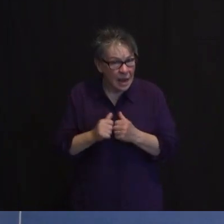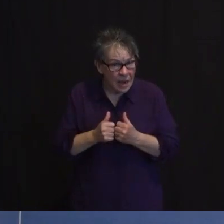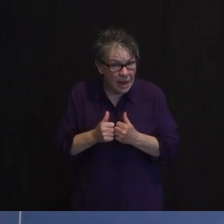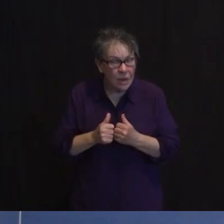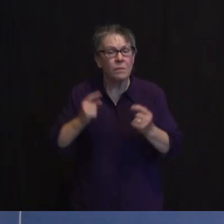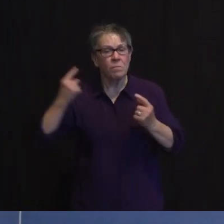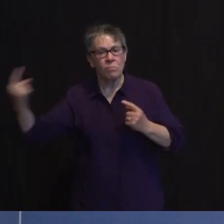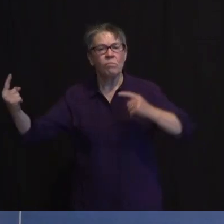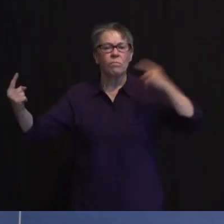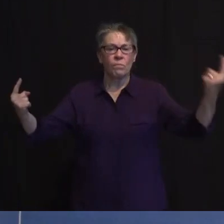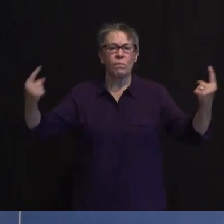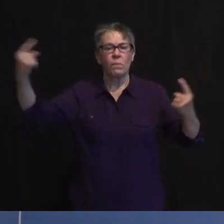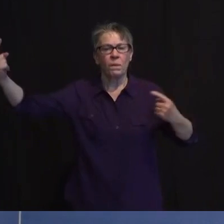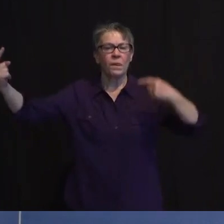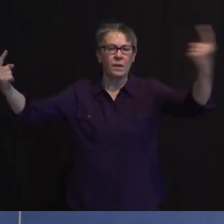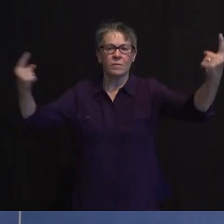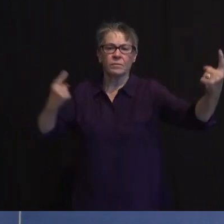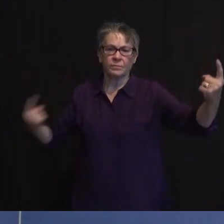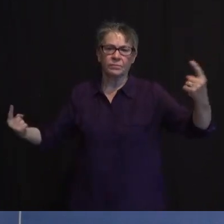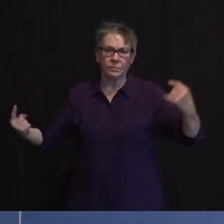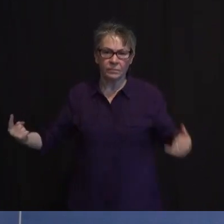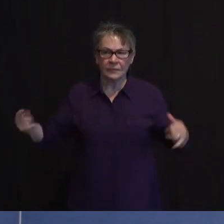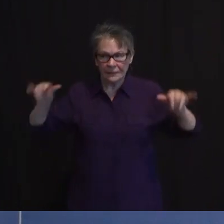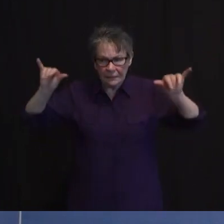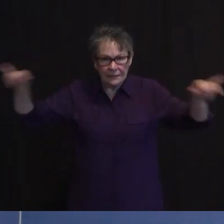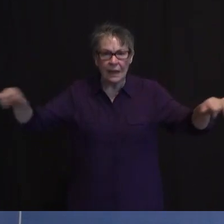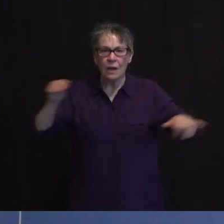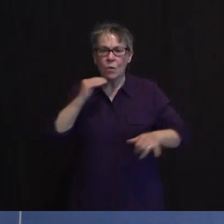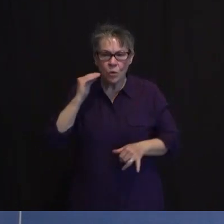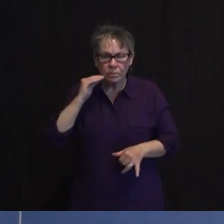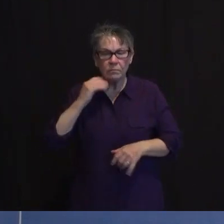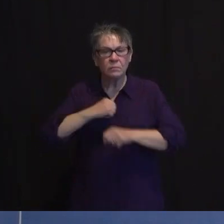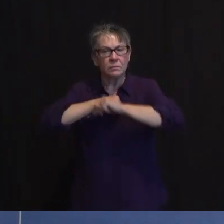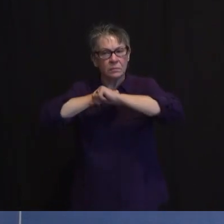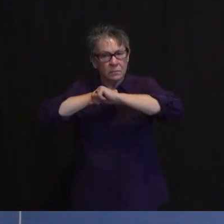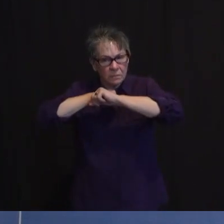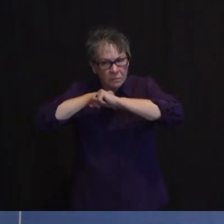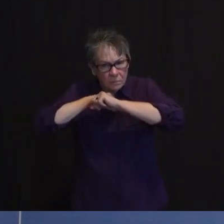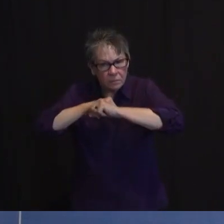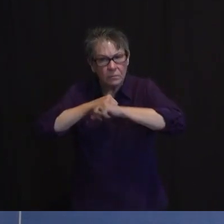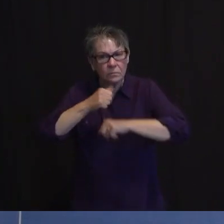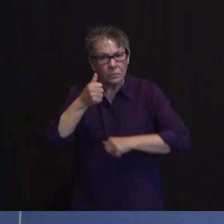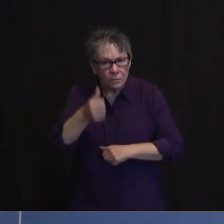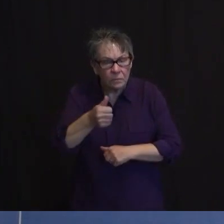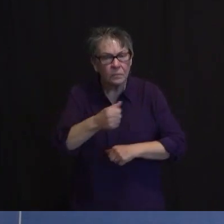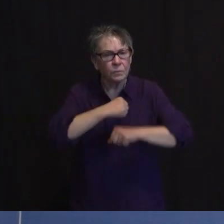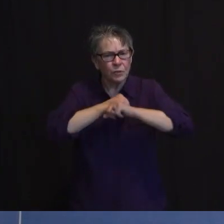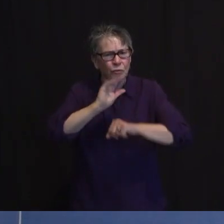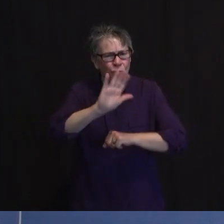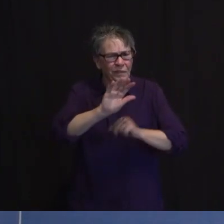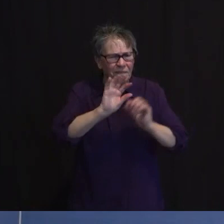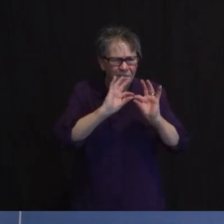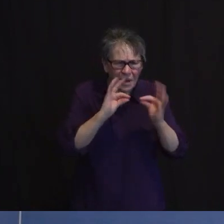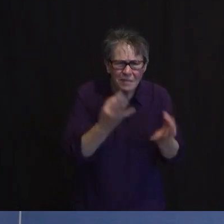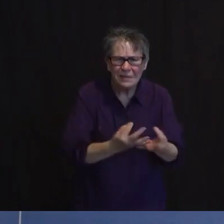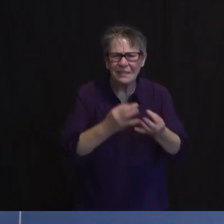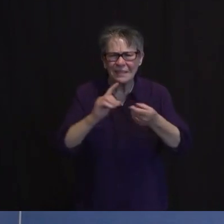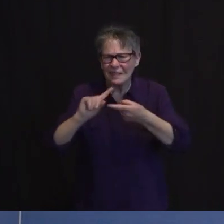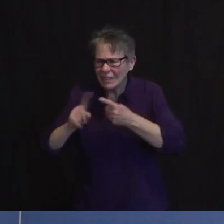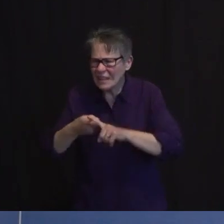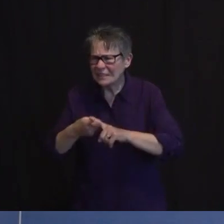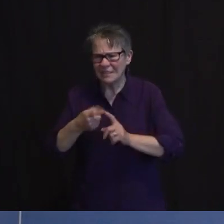need to take steps to protect not only their health, but also loved ones and vulnerable populations.